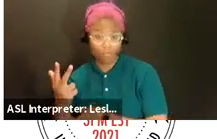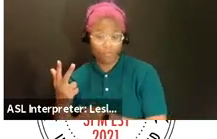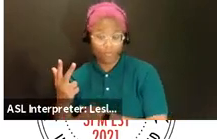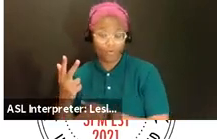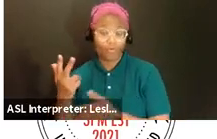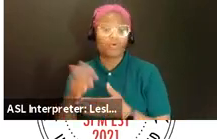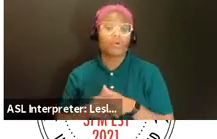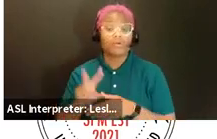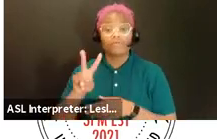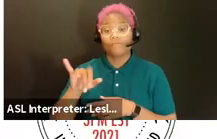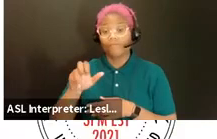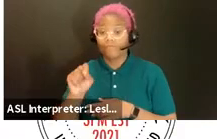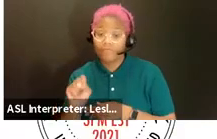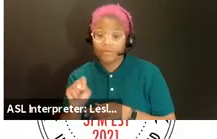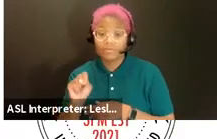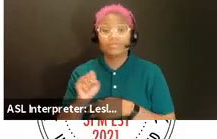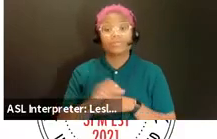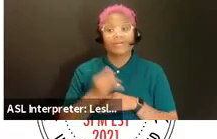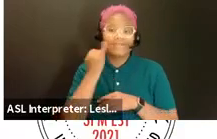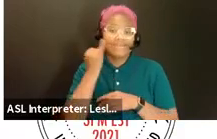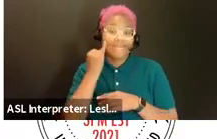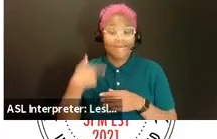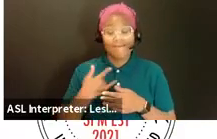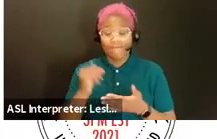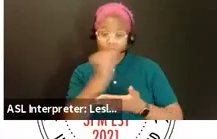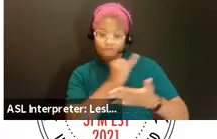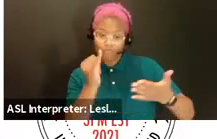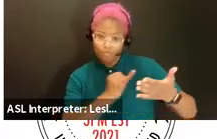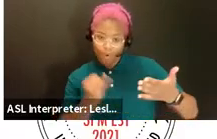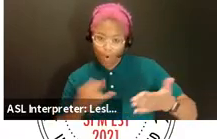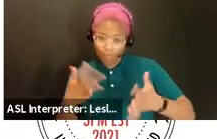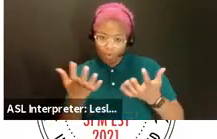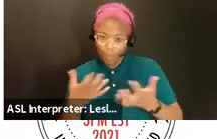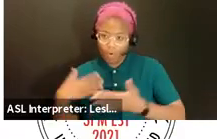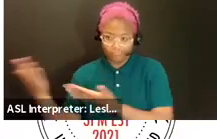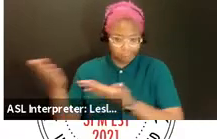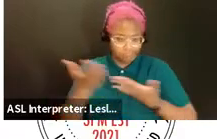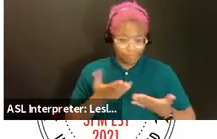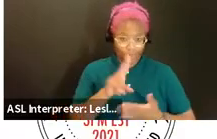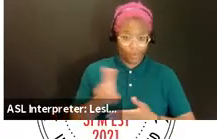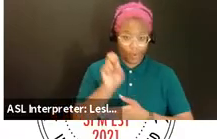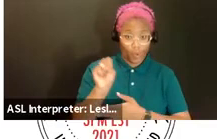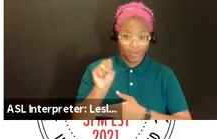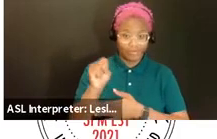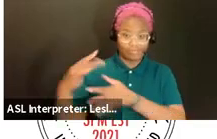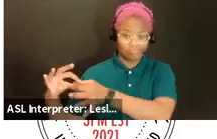to the US is closely tied to their national or ethnic heritage, which is